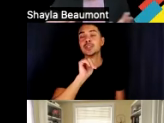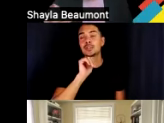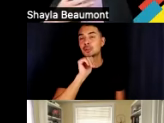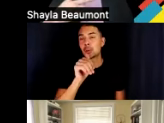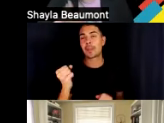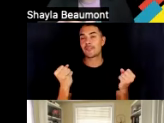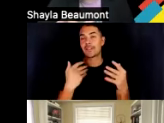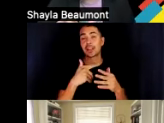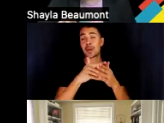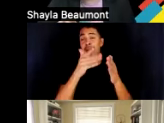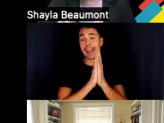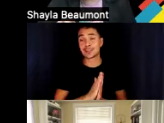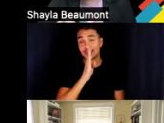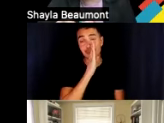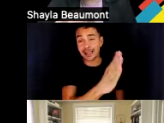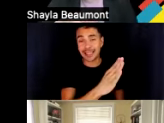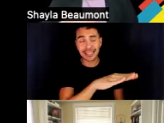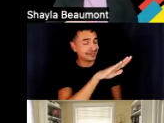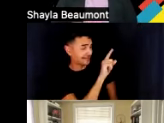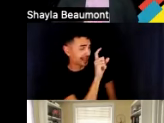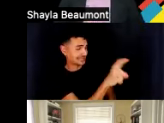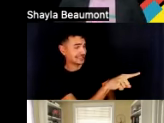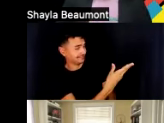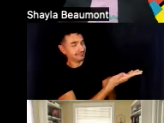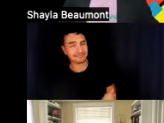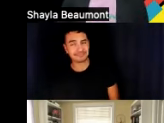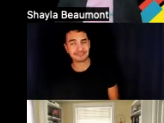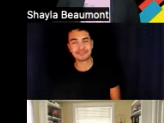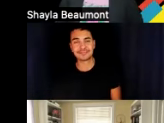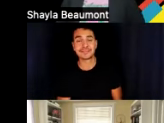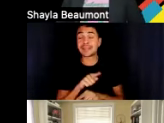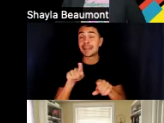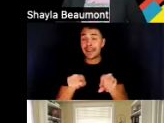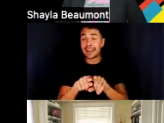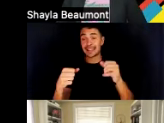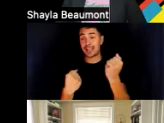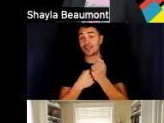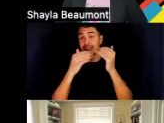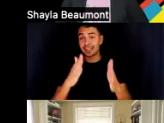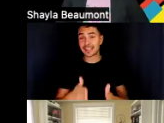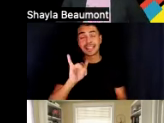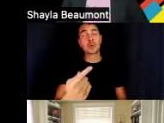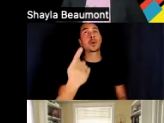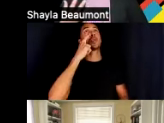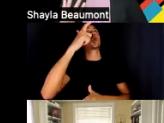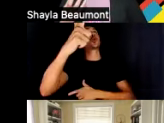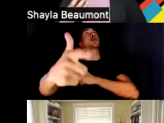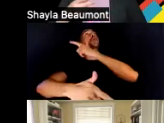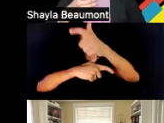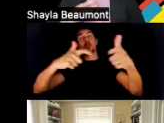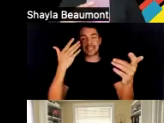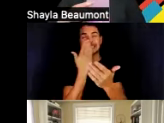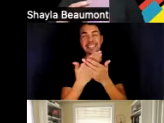about it to them directly. As an advocate, that is like one of the greatest things, just to be there in